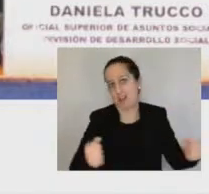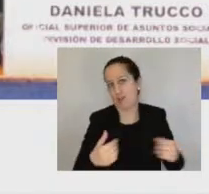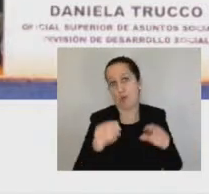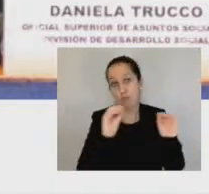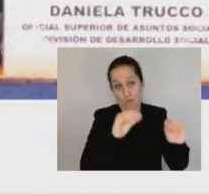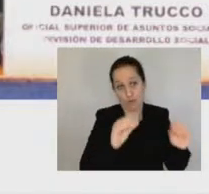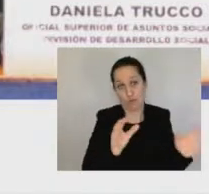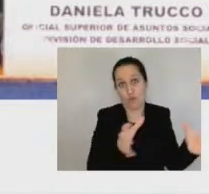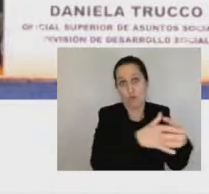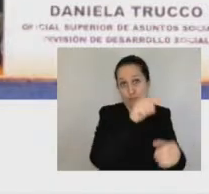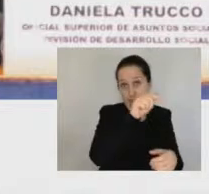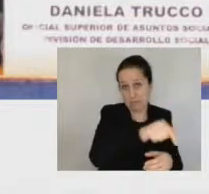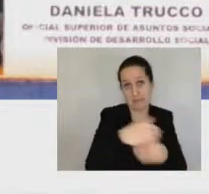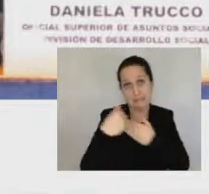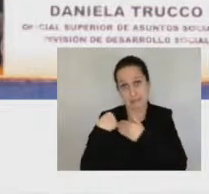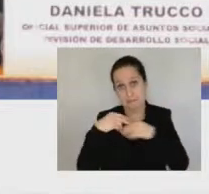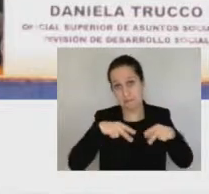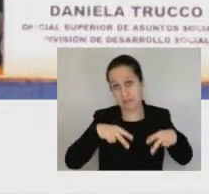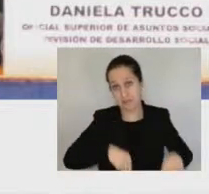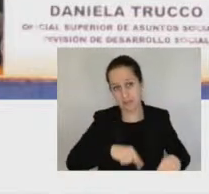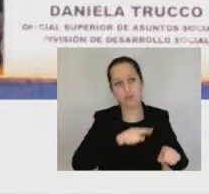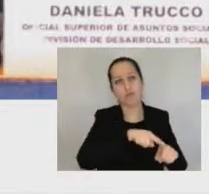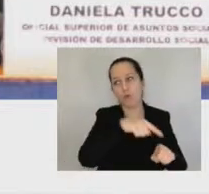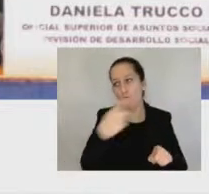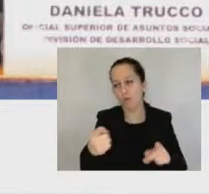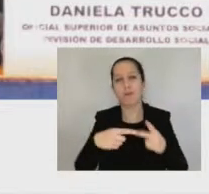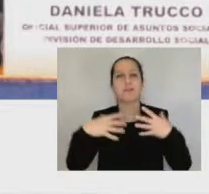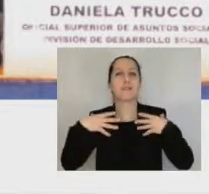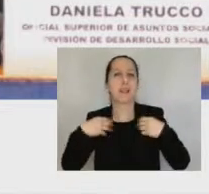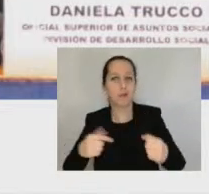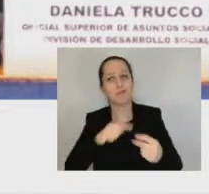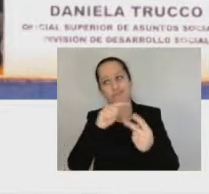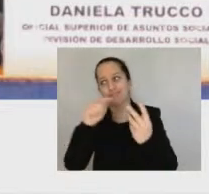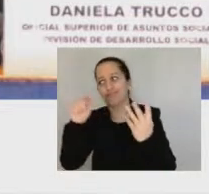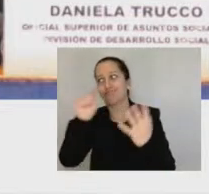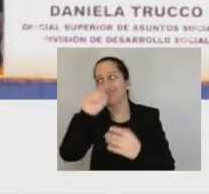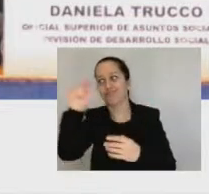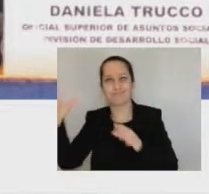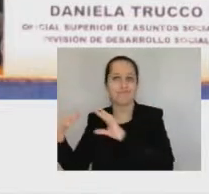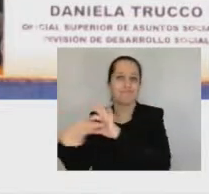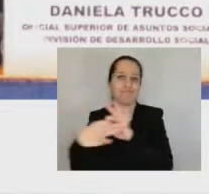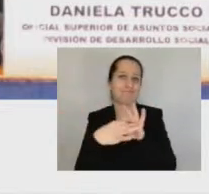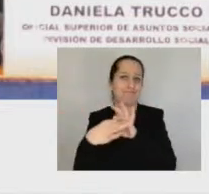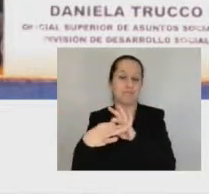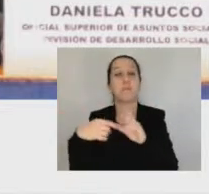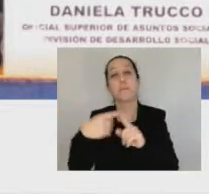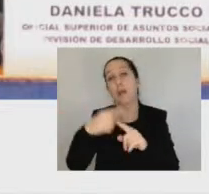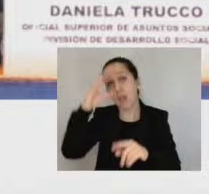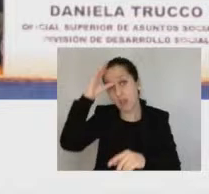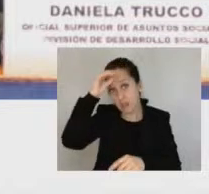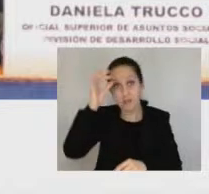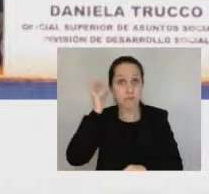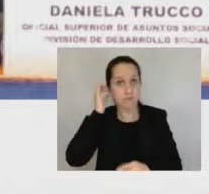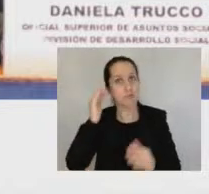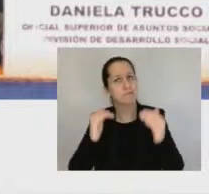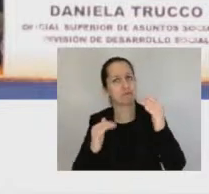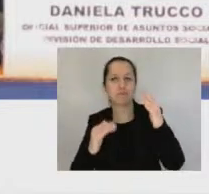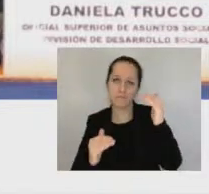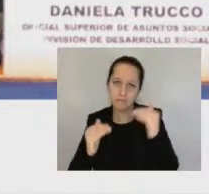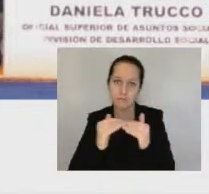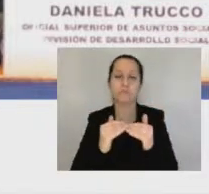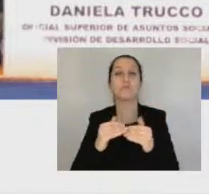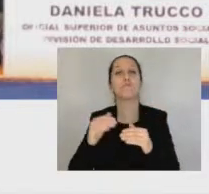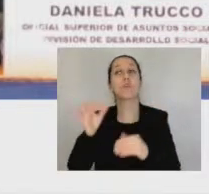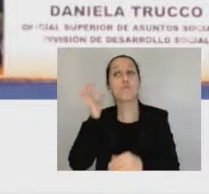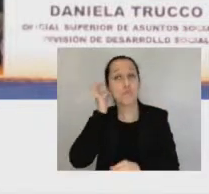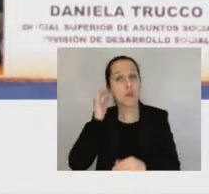We also need to reduce gender inequality. We have made access with regard to access. We have